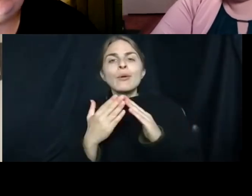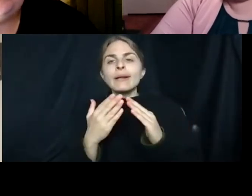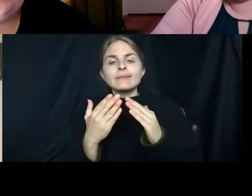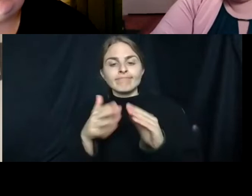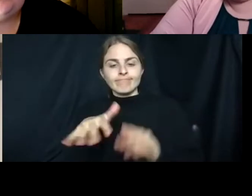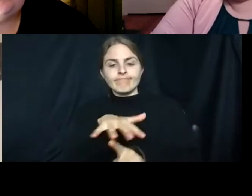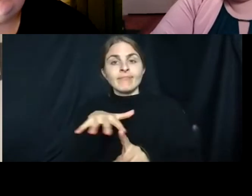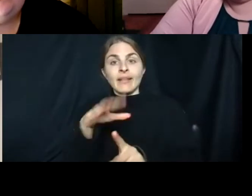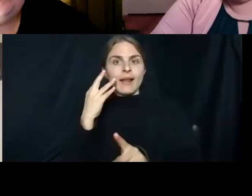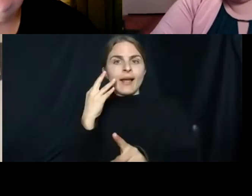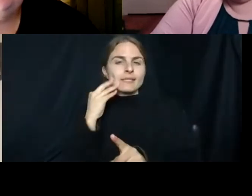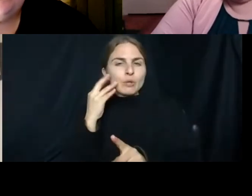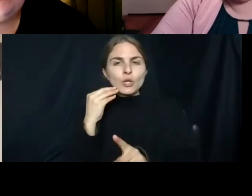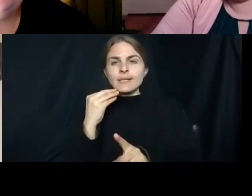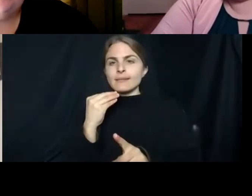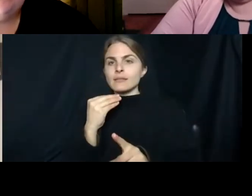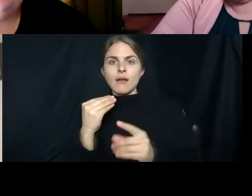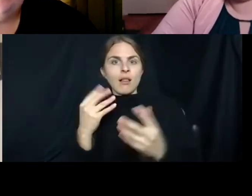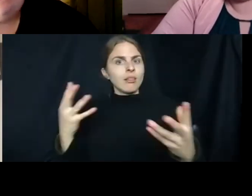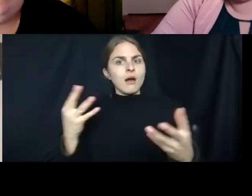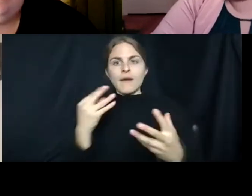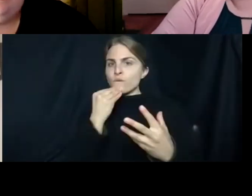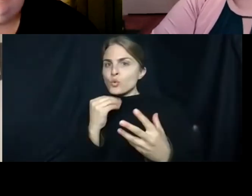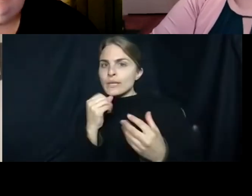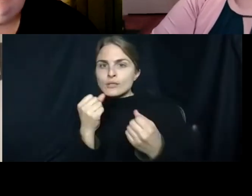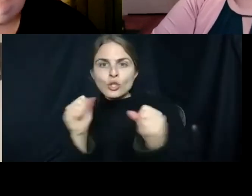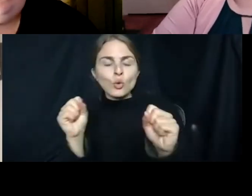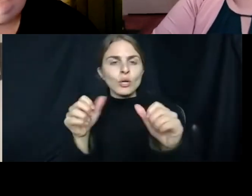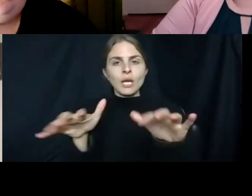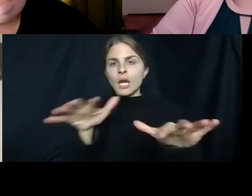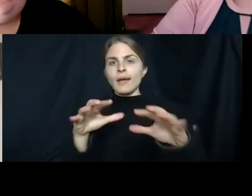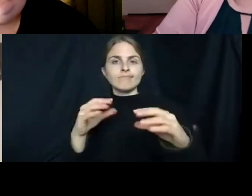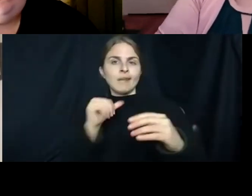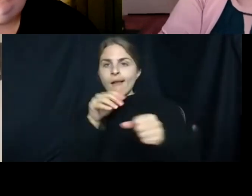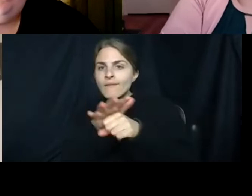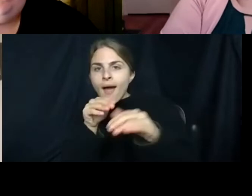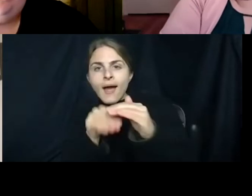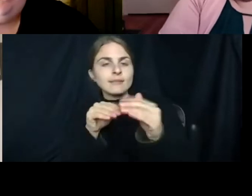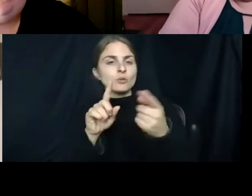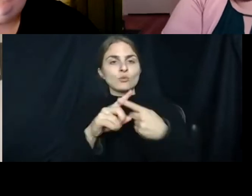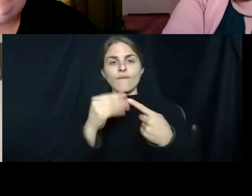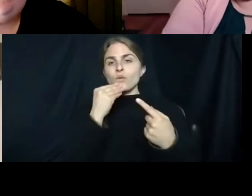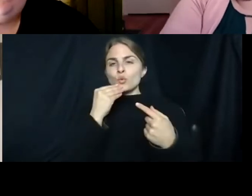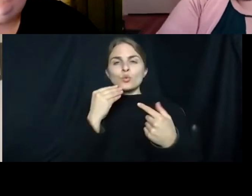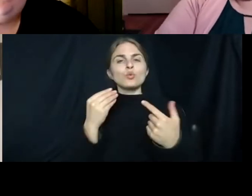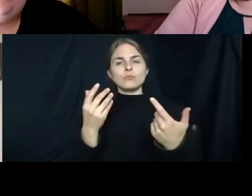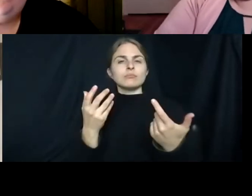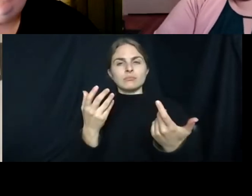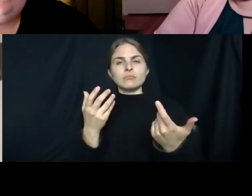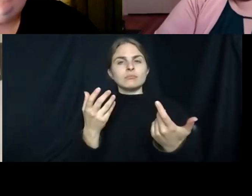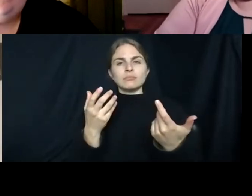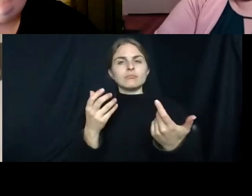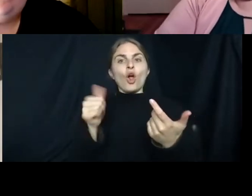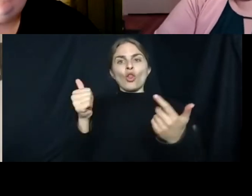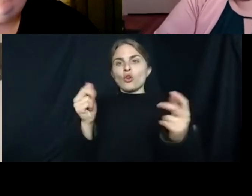that experience a lot of food insecurity and lack of access to food and all of the other sort of issues